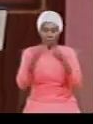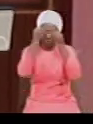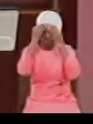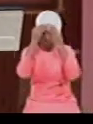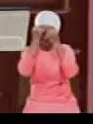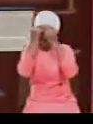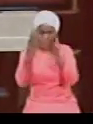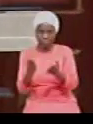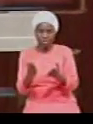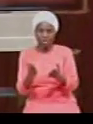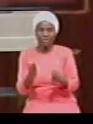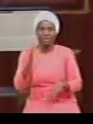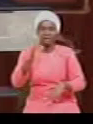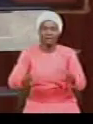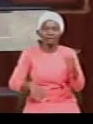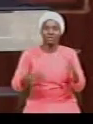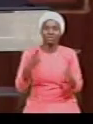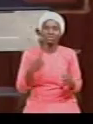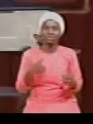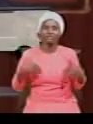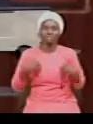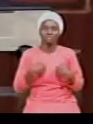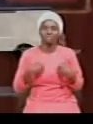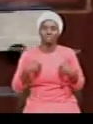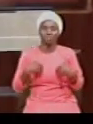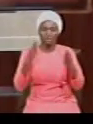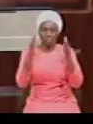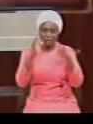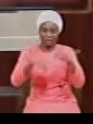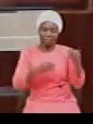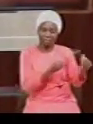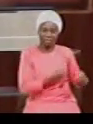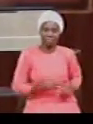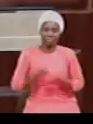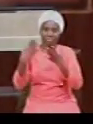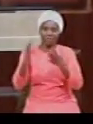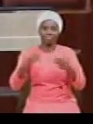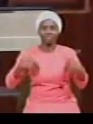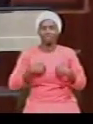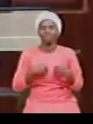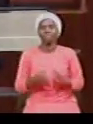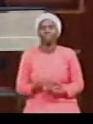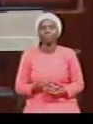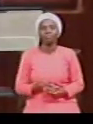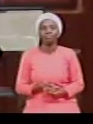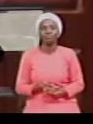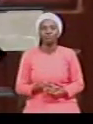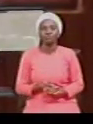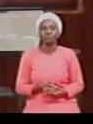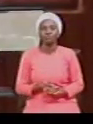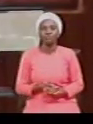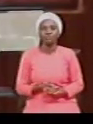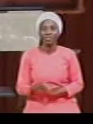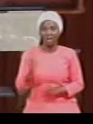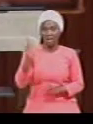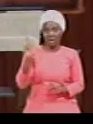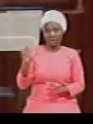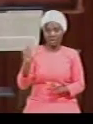of rams. L, living only by his